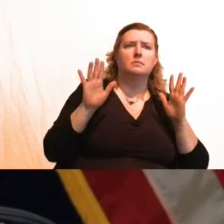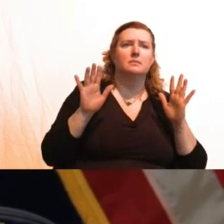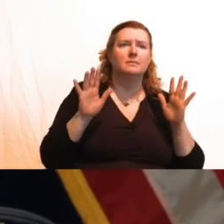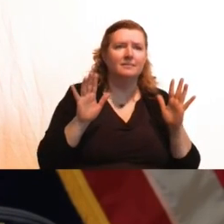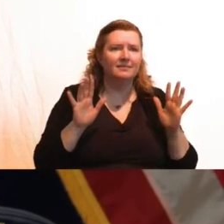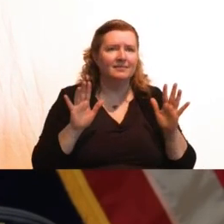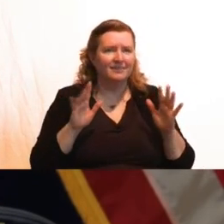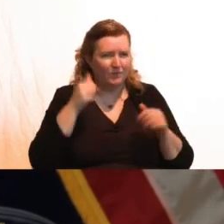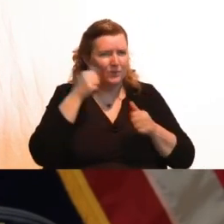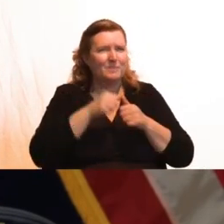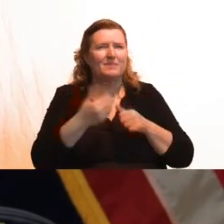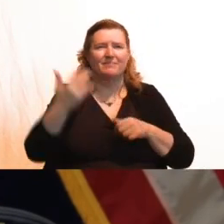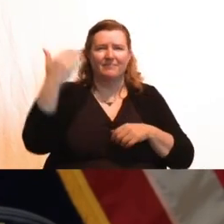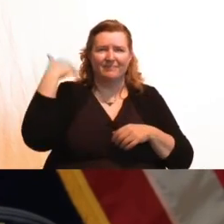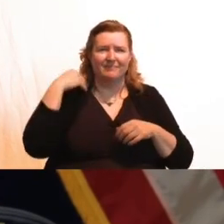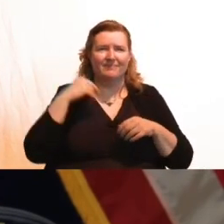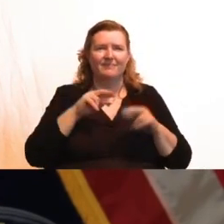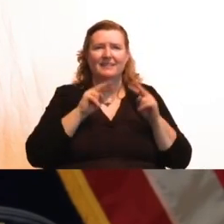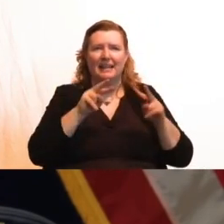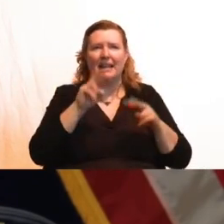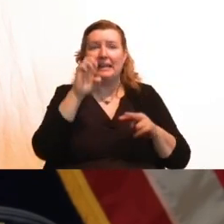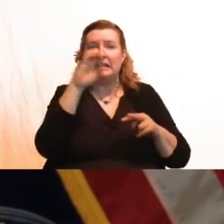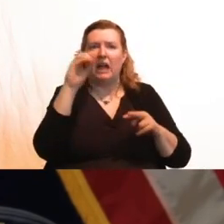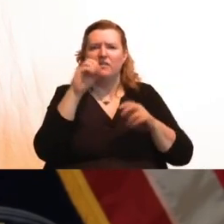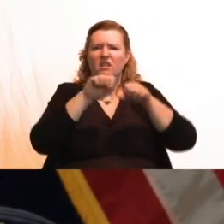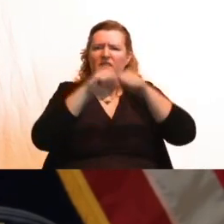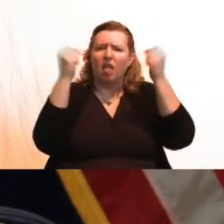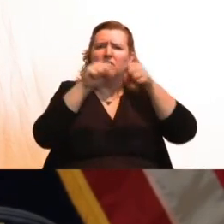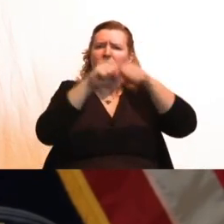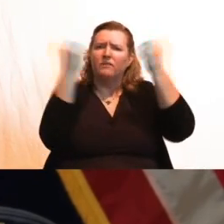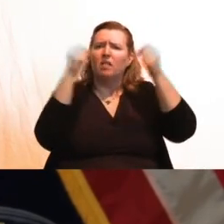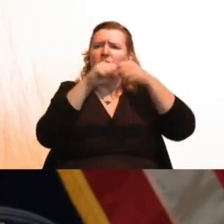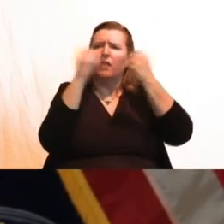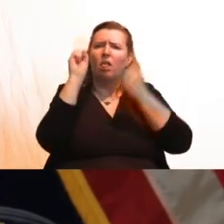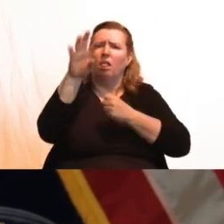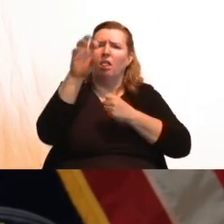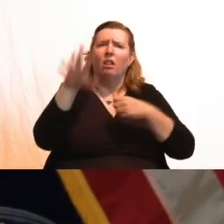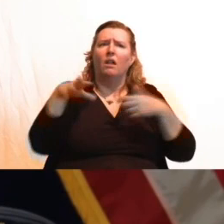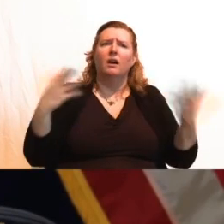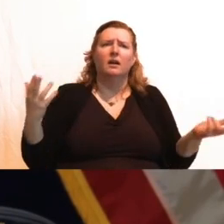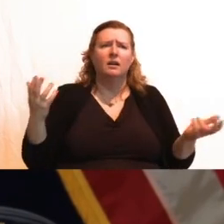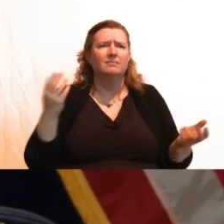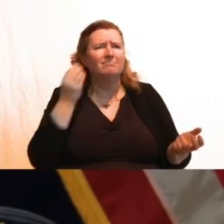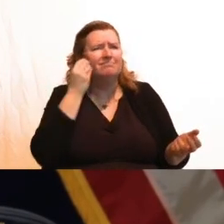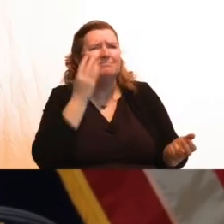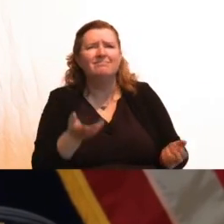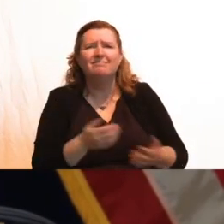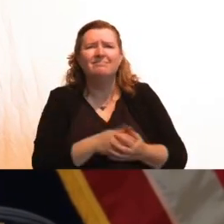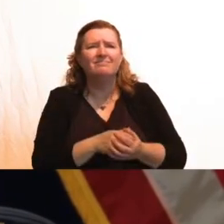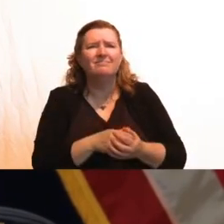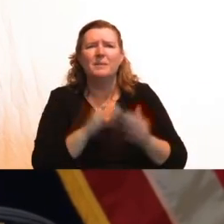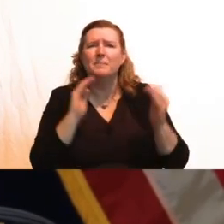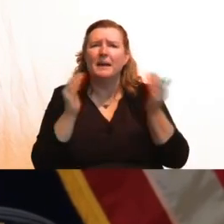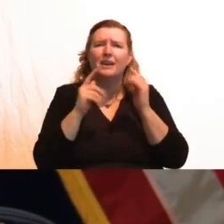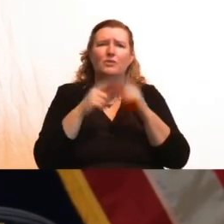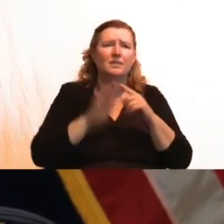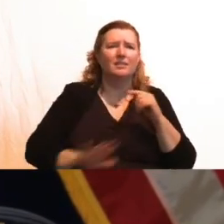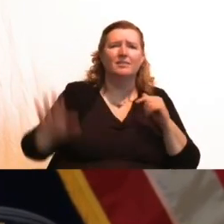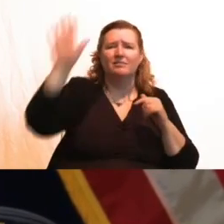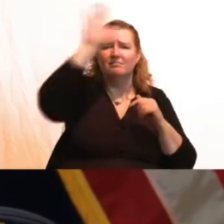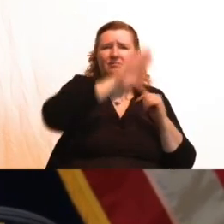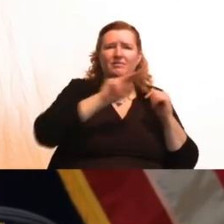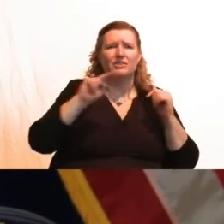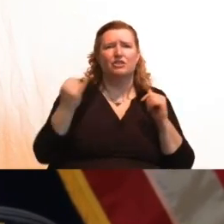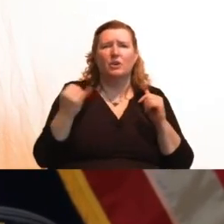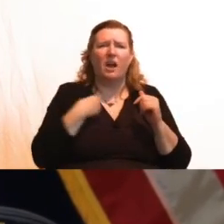that were not compliant, and the overwhelming New Jerseyans complied with what we had asked them to comply with.